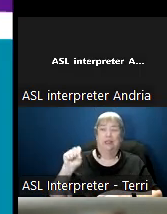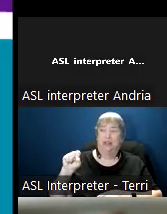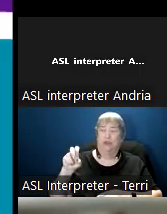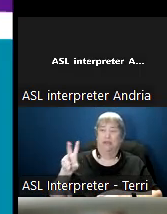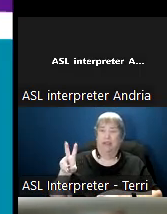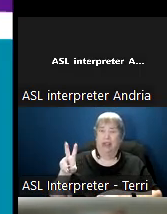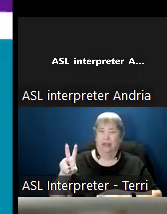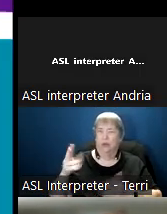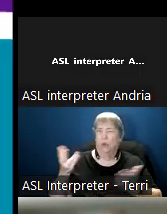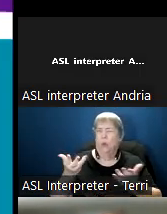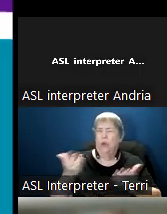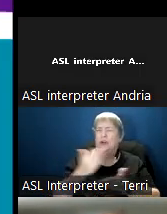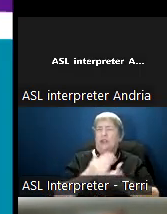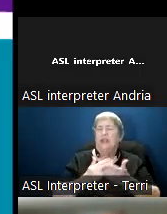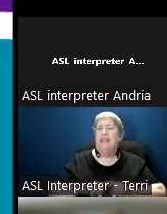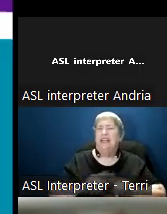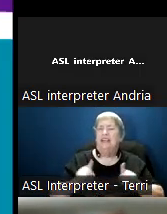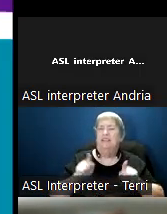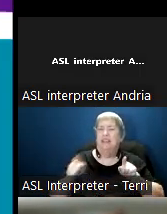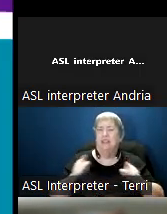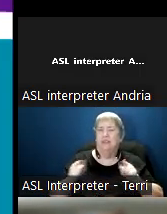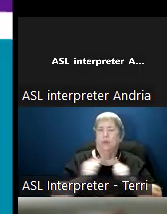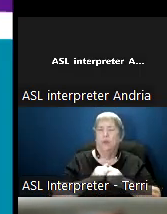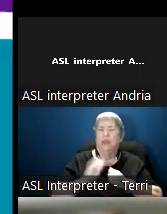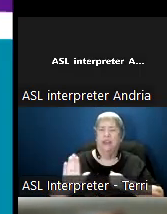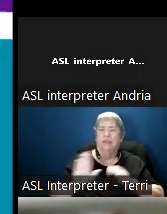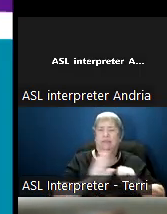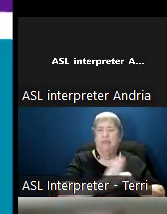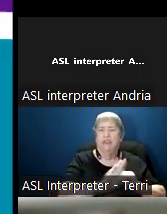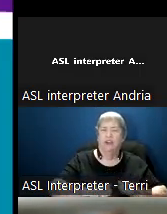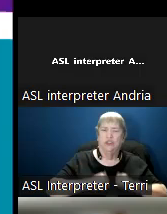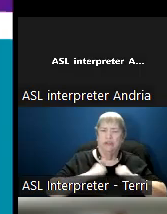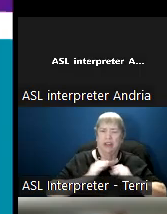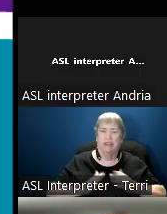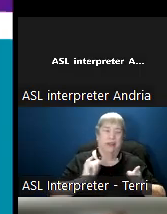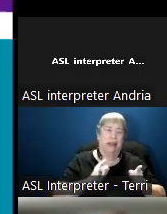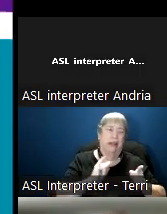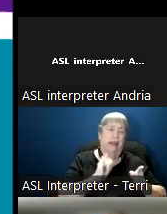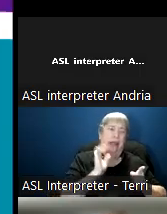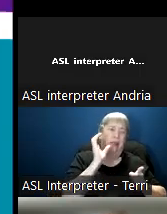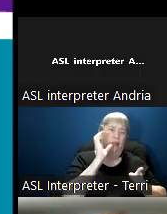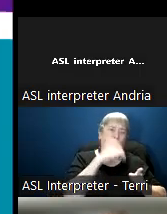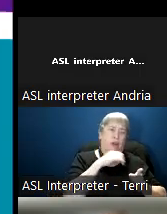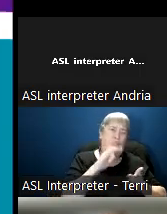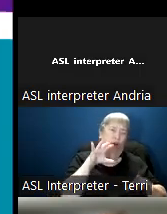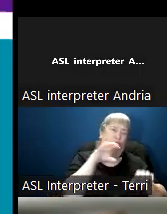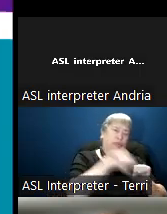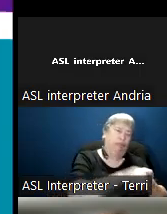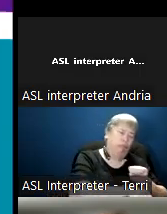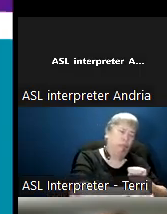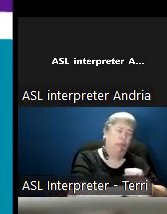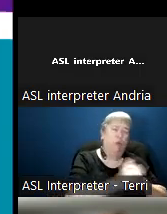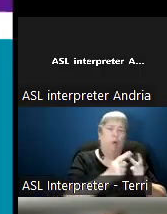as opposed to somebody who is a survivor of a stranger attack, or maybe an attack of somebody that they just kind of knew on